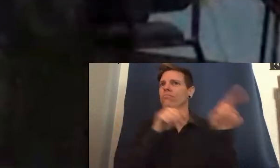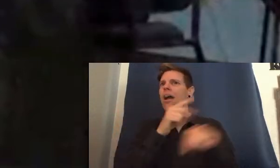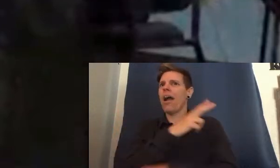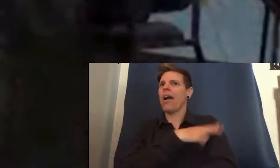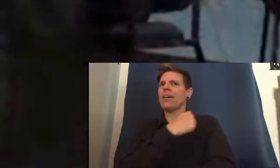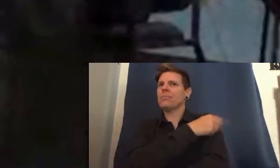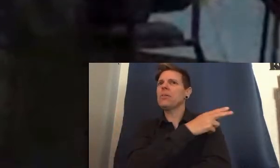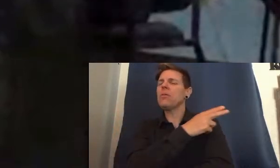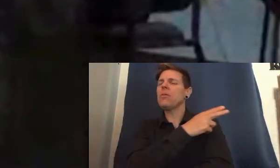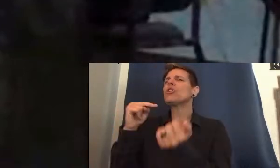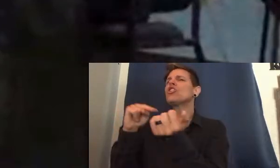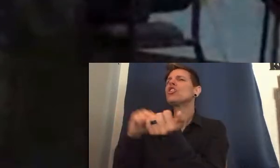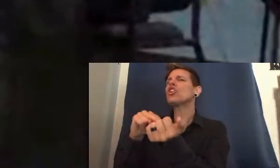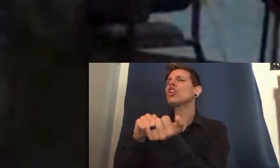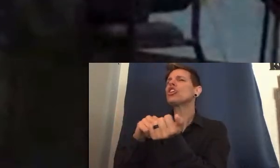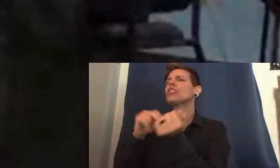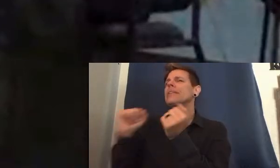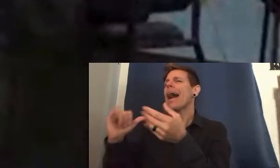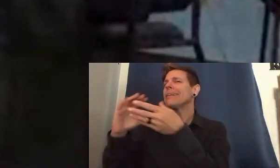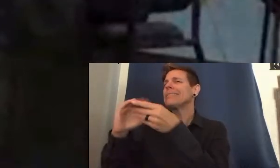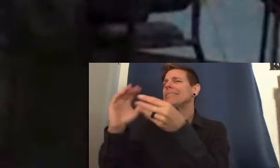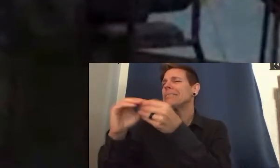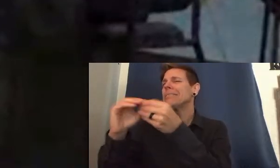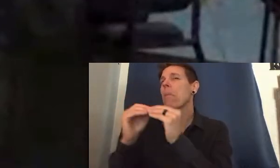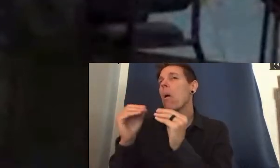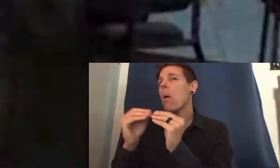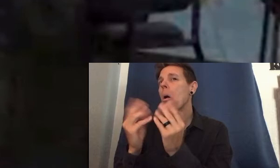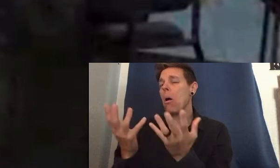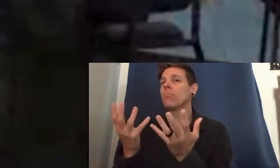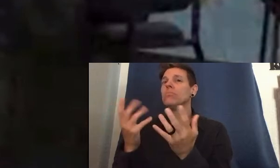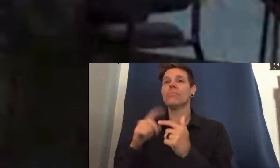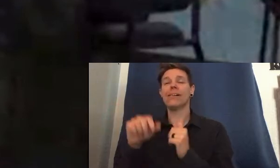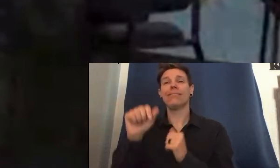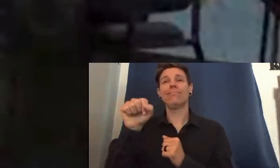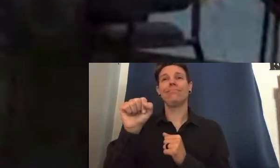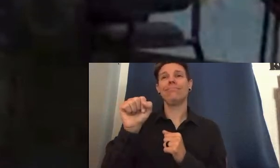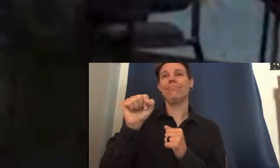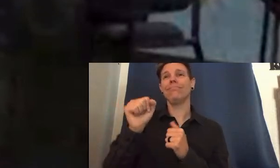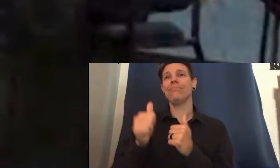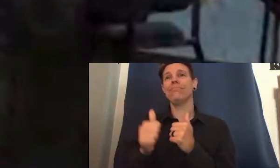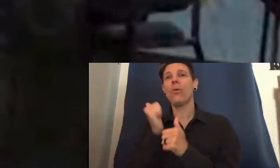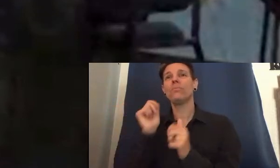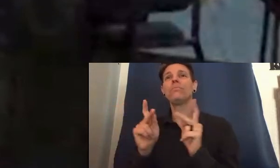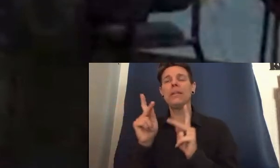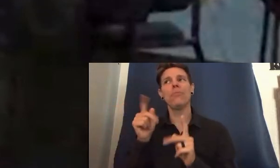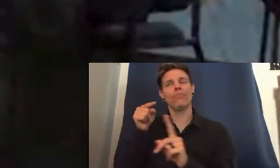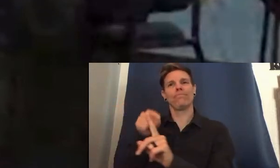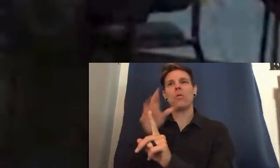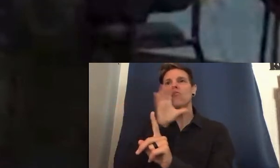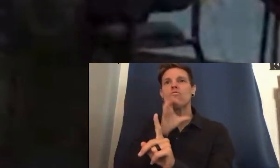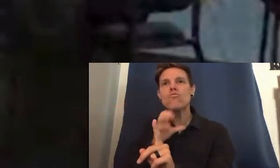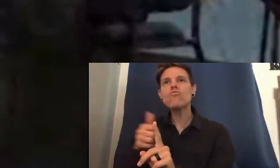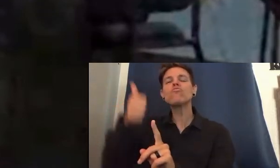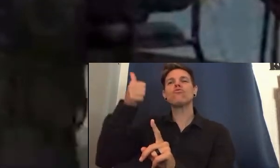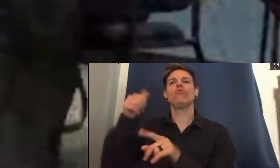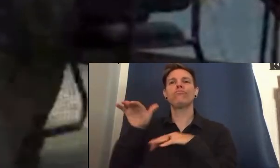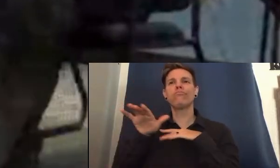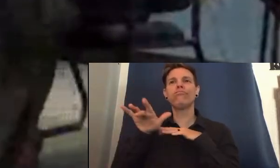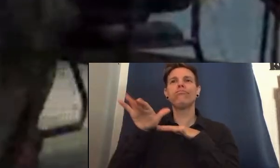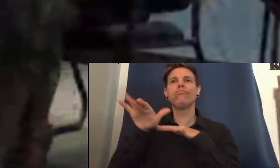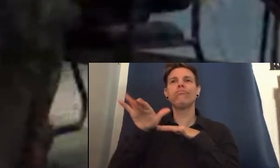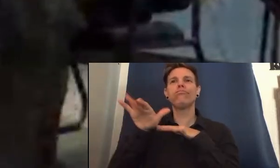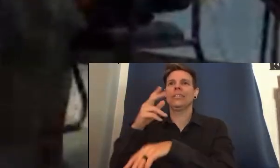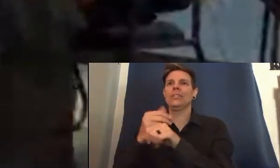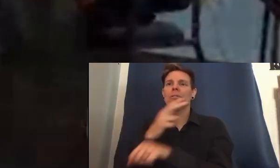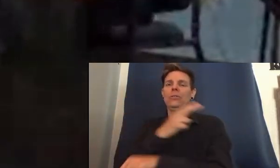short answer is basically yes. Most of the admissions are related to older age or comorbidities. Not all, of